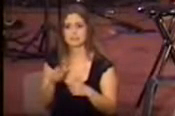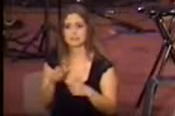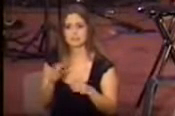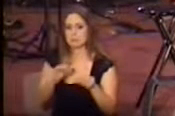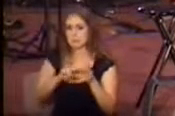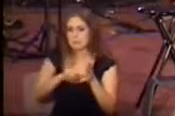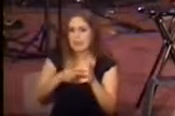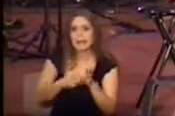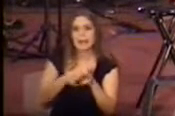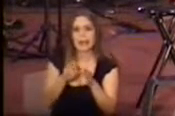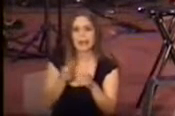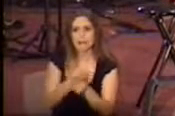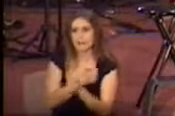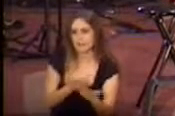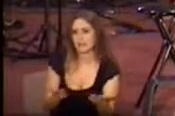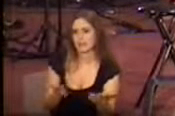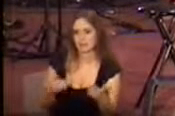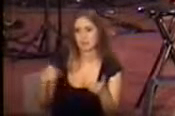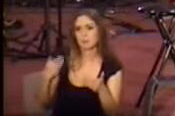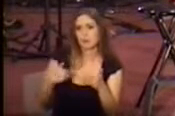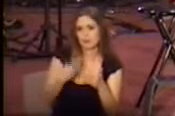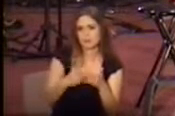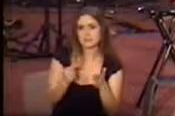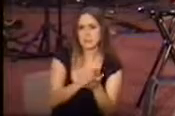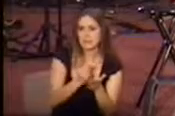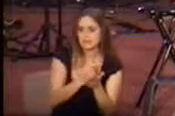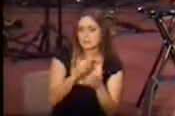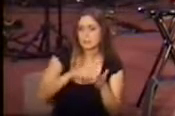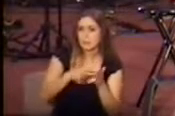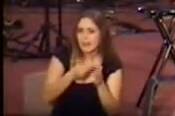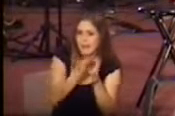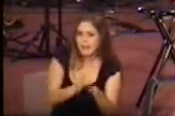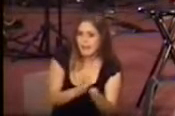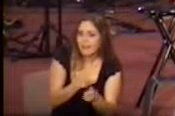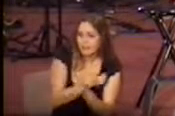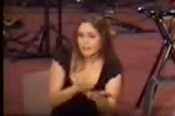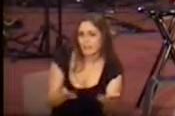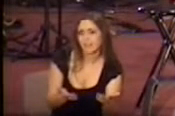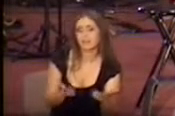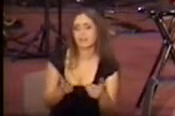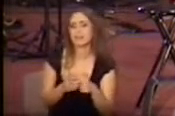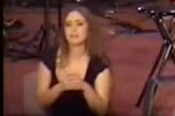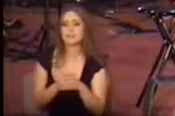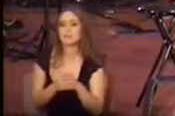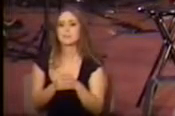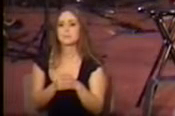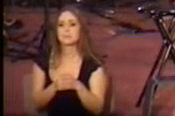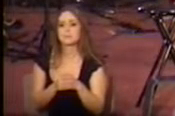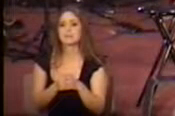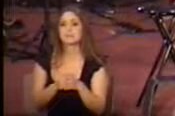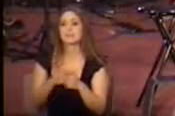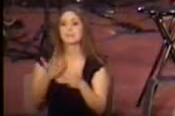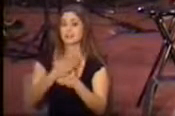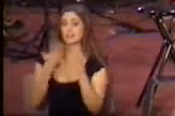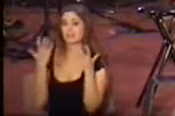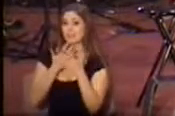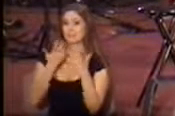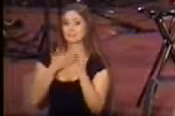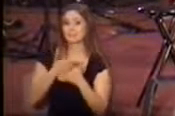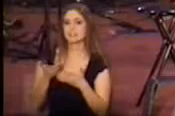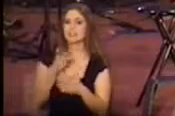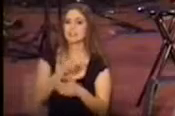of the gospel was everything to him. That's all that mattered. But this is an amazing thing. He could have